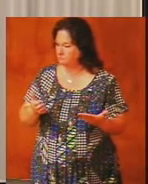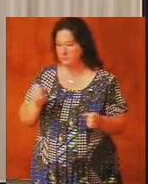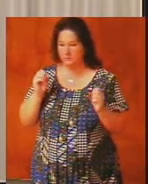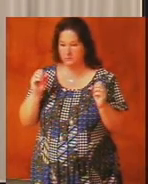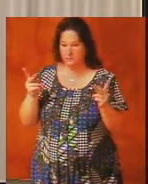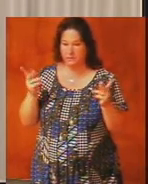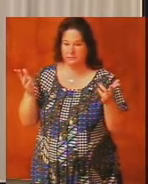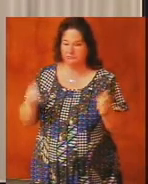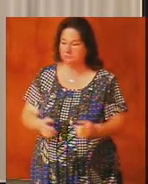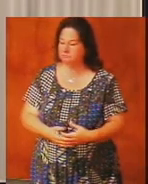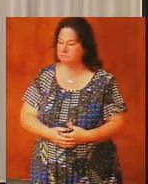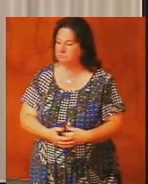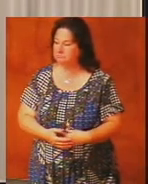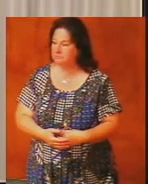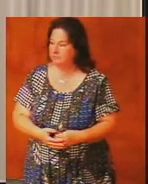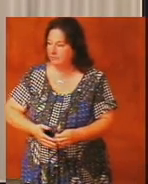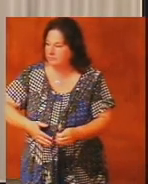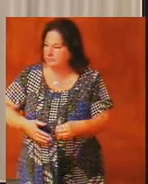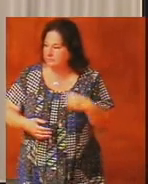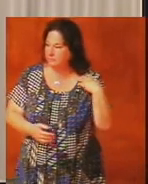Okay.